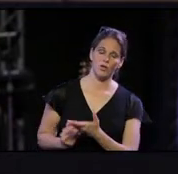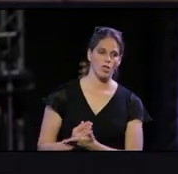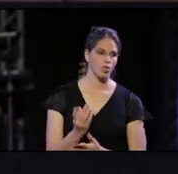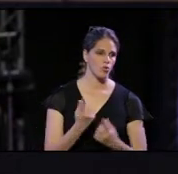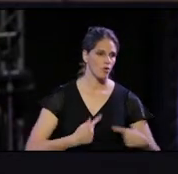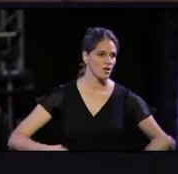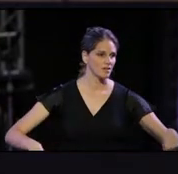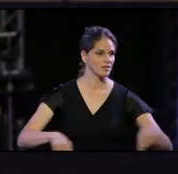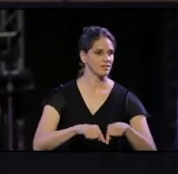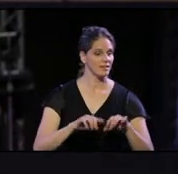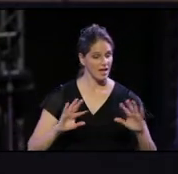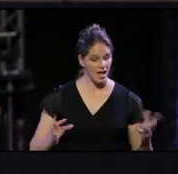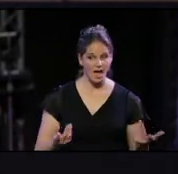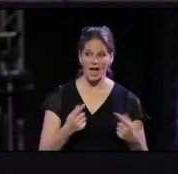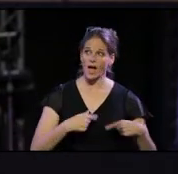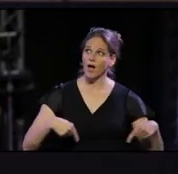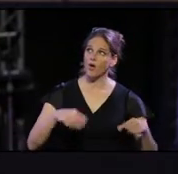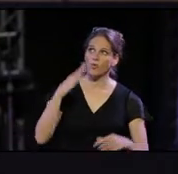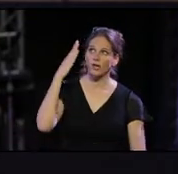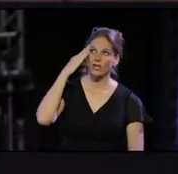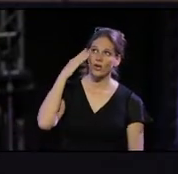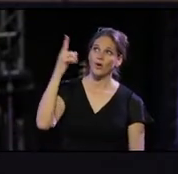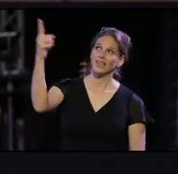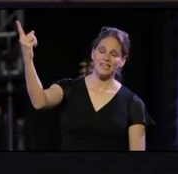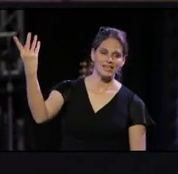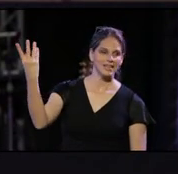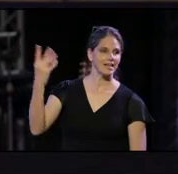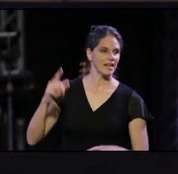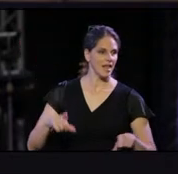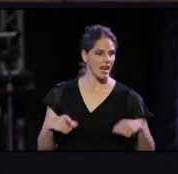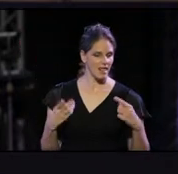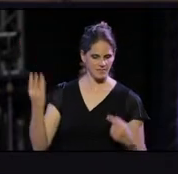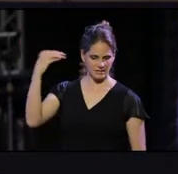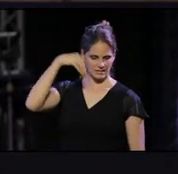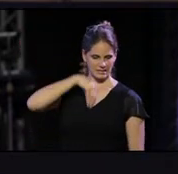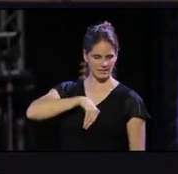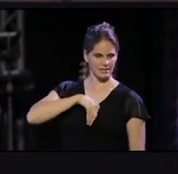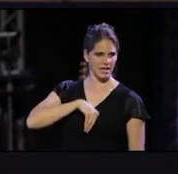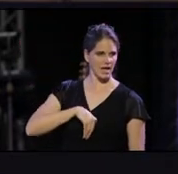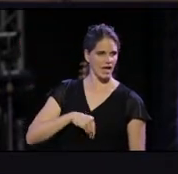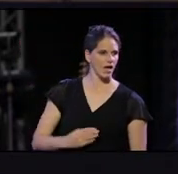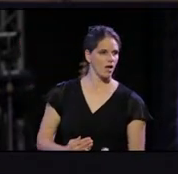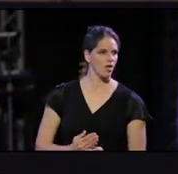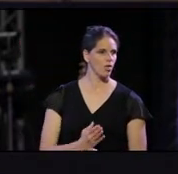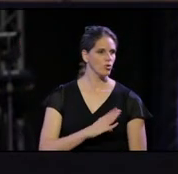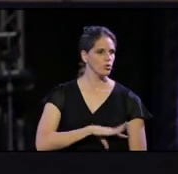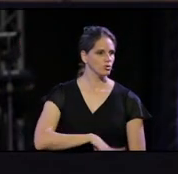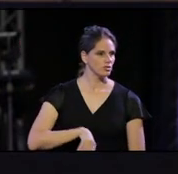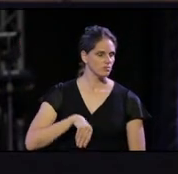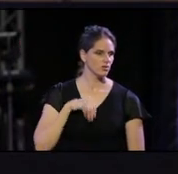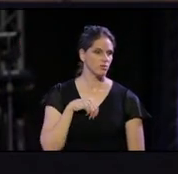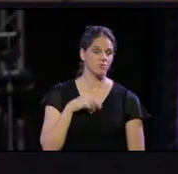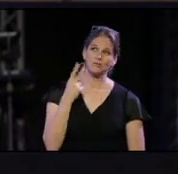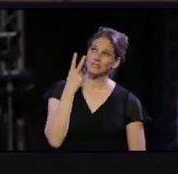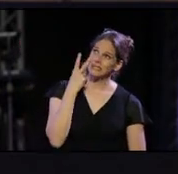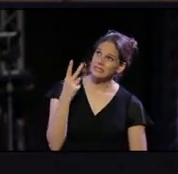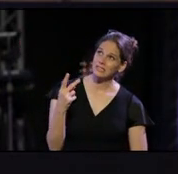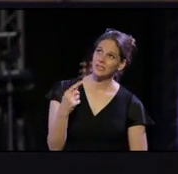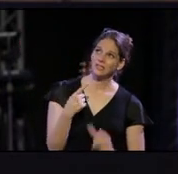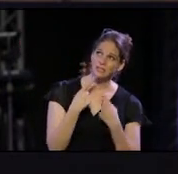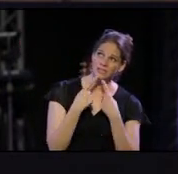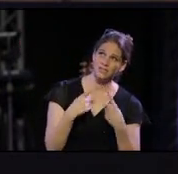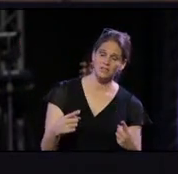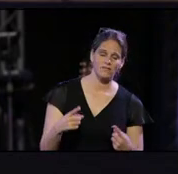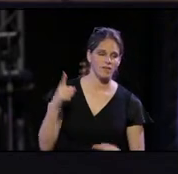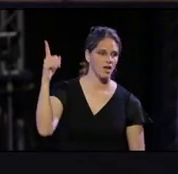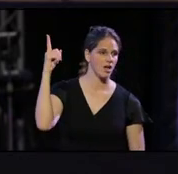him and he in us. He has given us his Spirit, and we have seen and testified that the Father has sent his Son